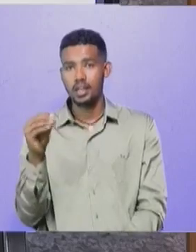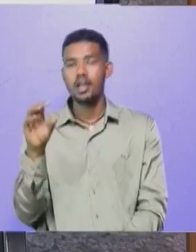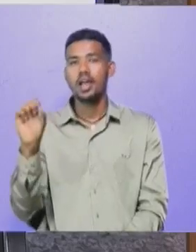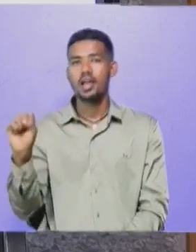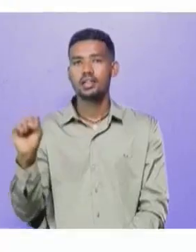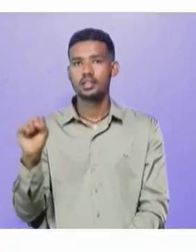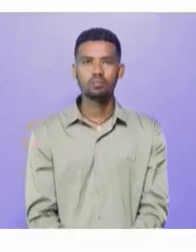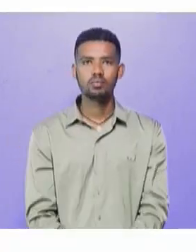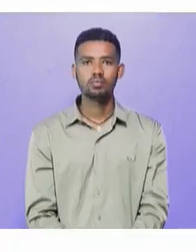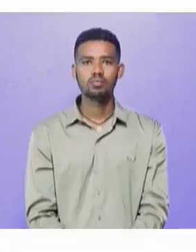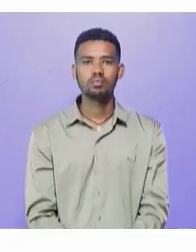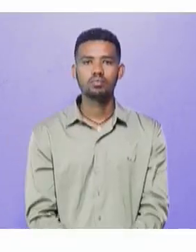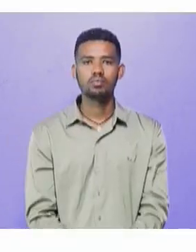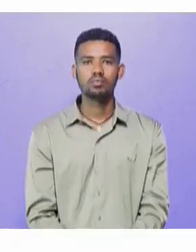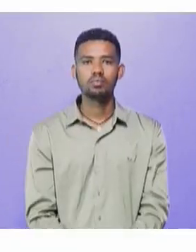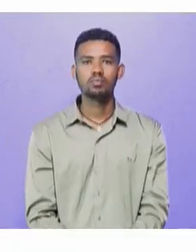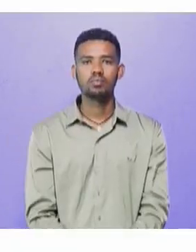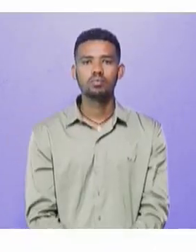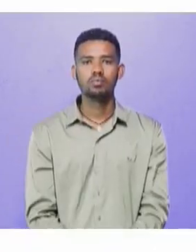let us practice.